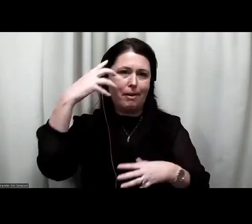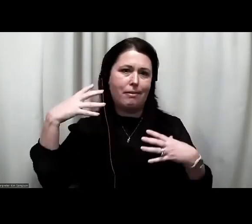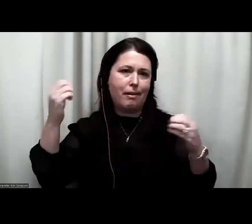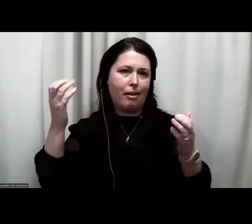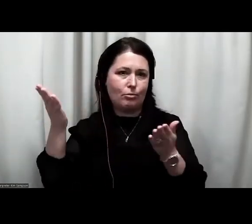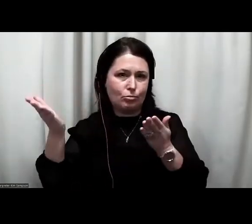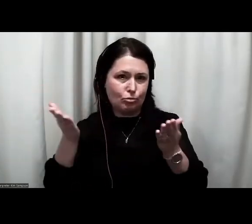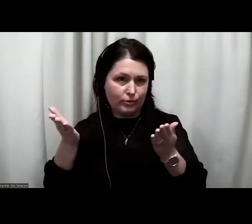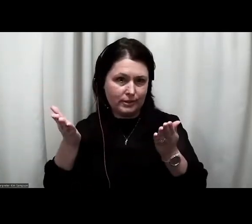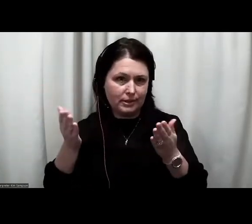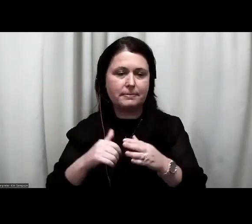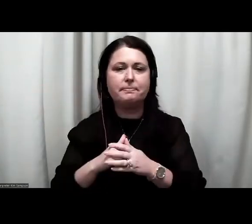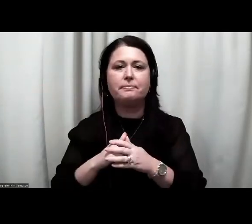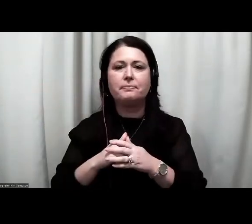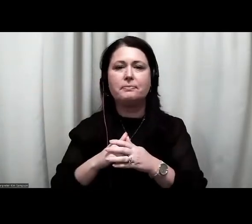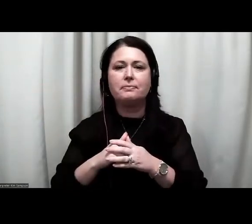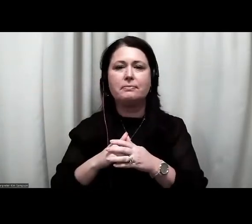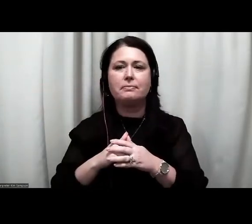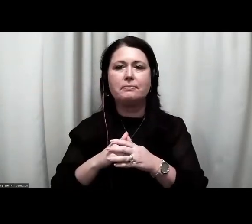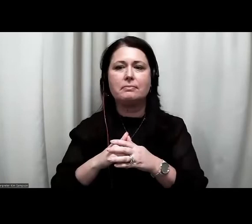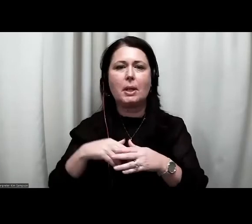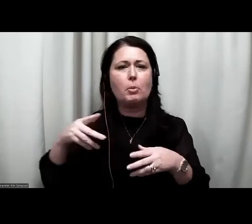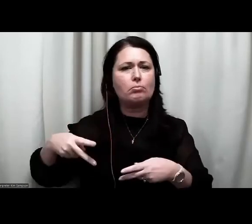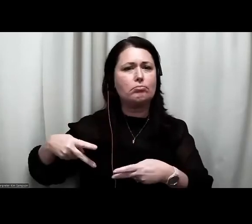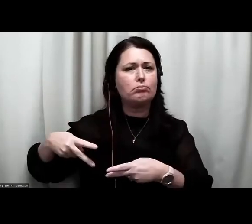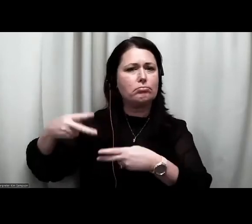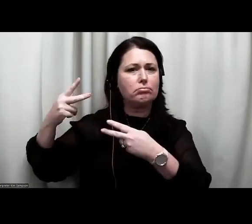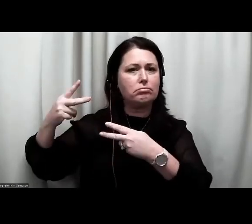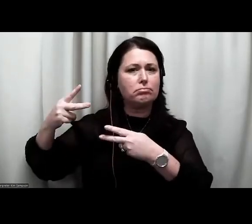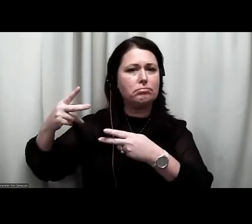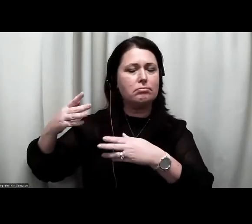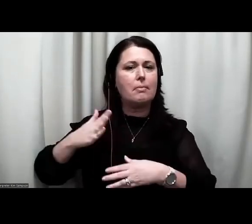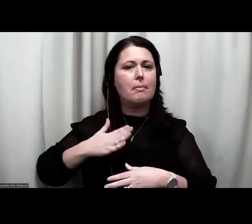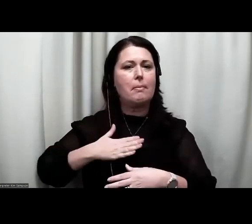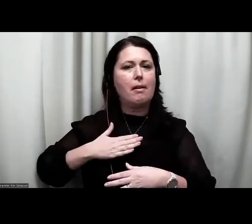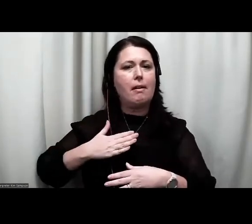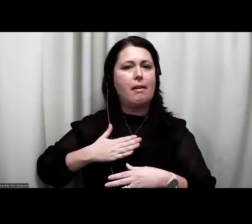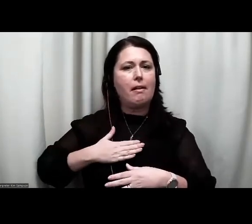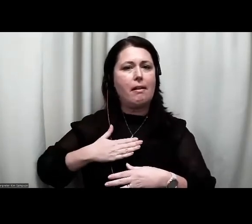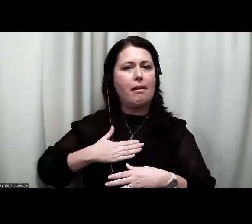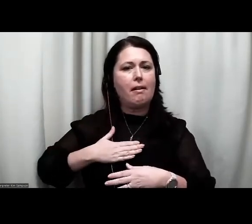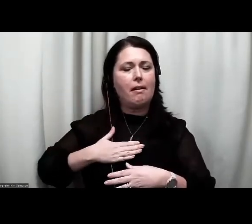services. And let me pull up my